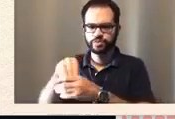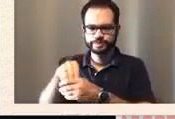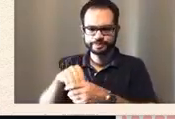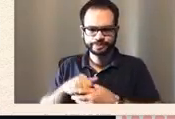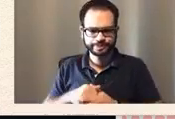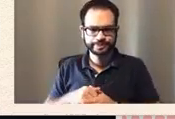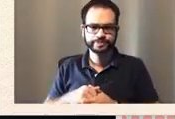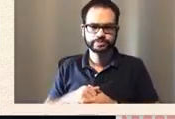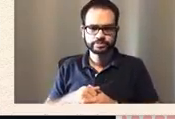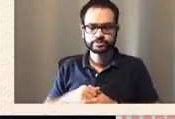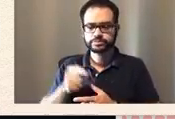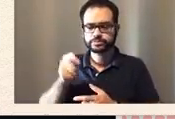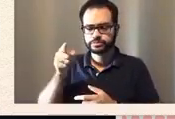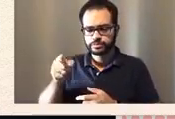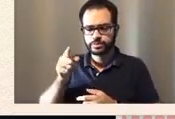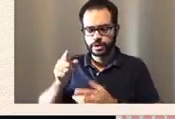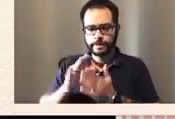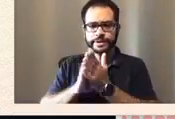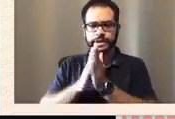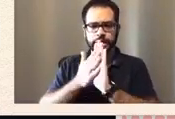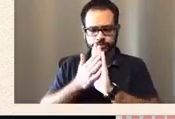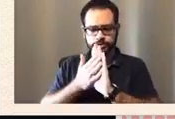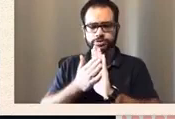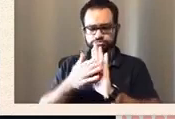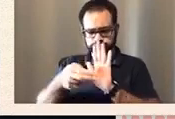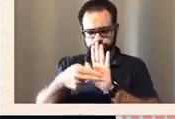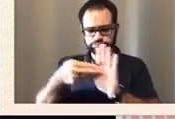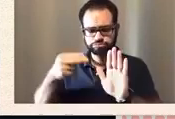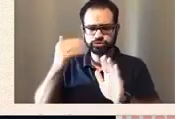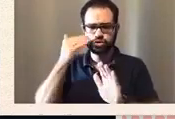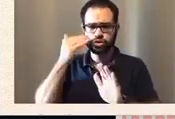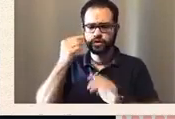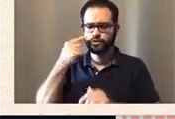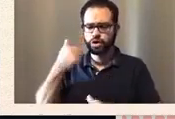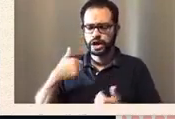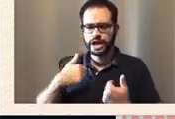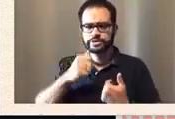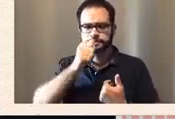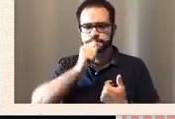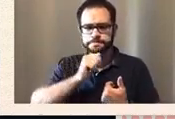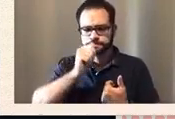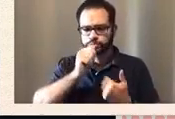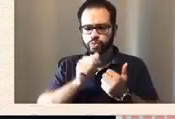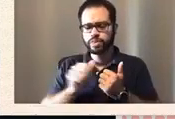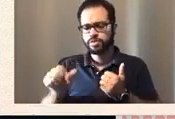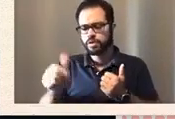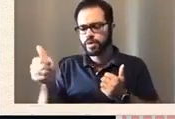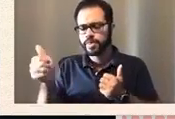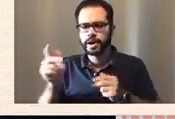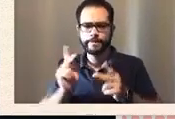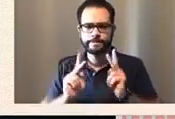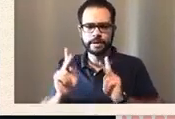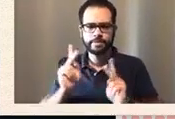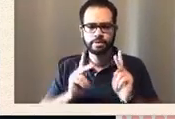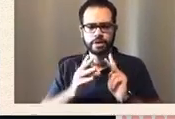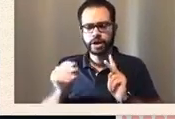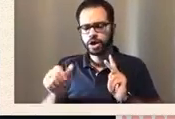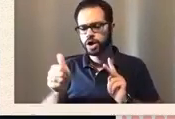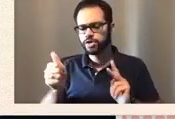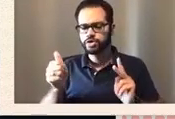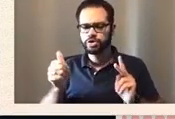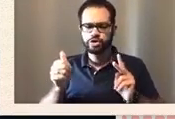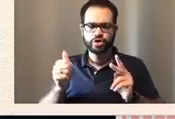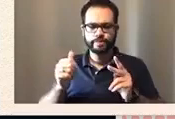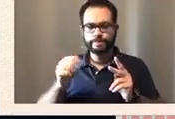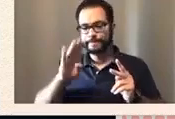becomes known throughout the series for having tolerance toward other beings and other individuals that are sometimes looked